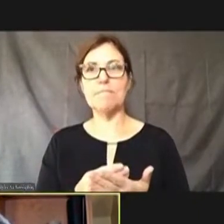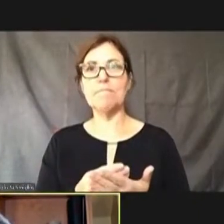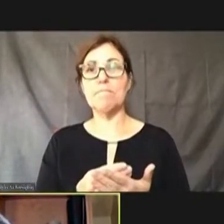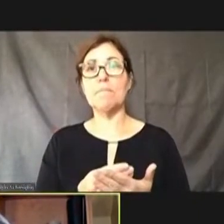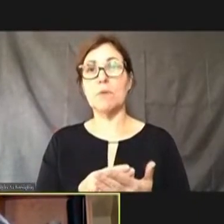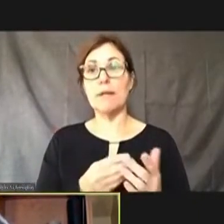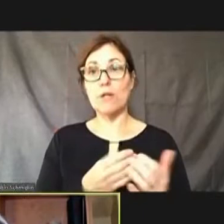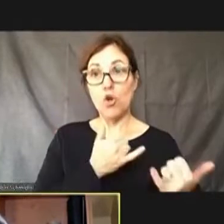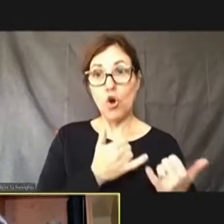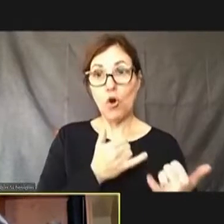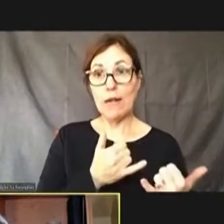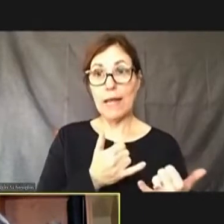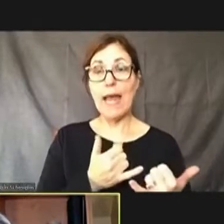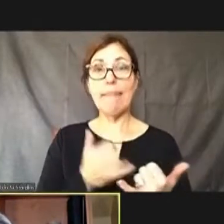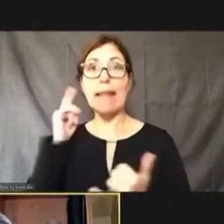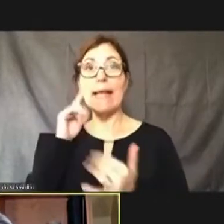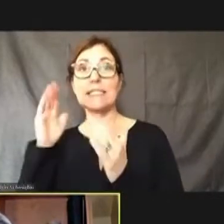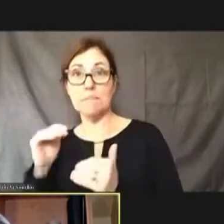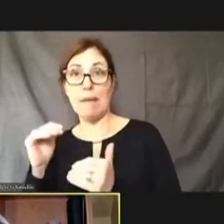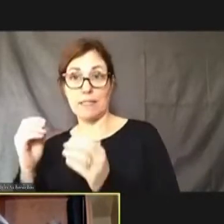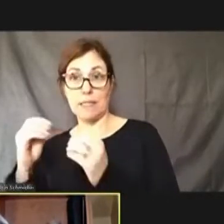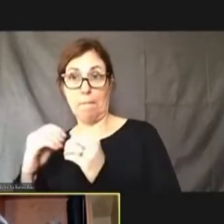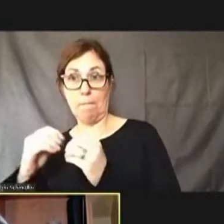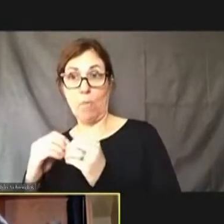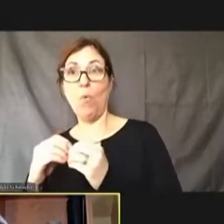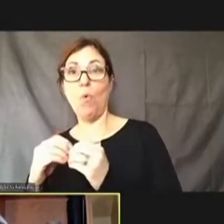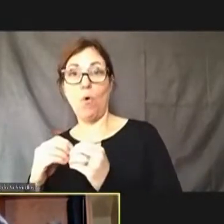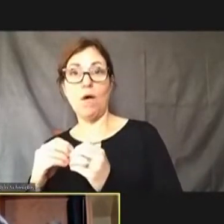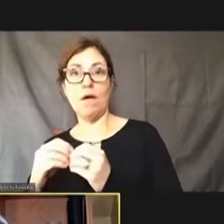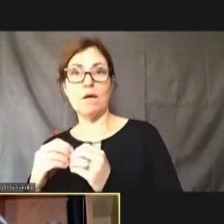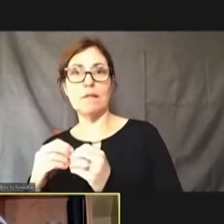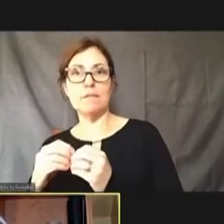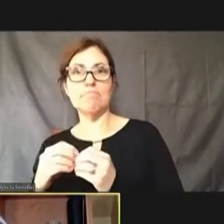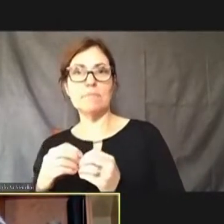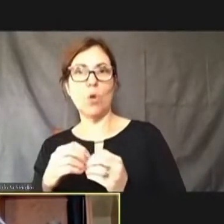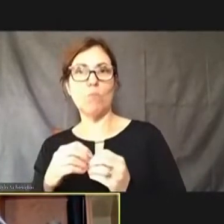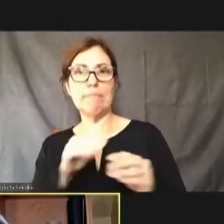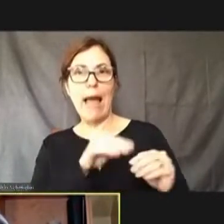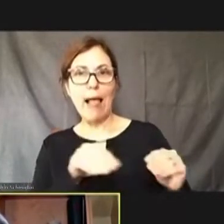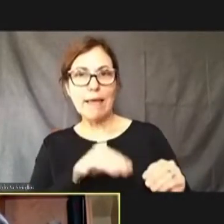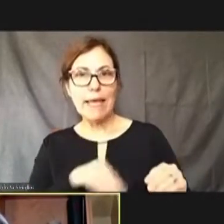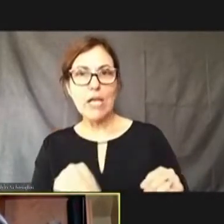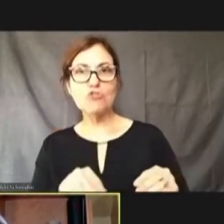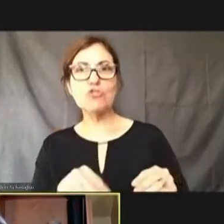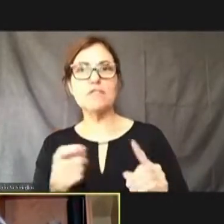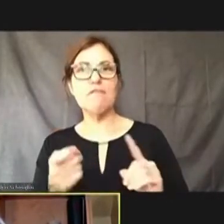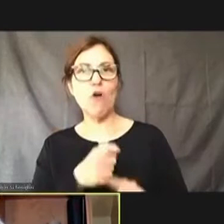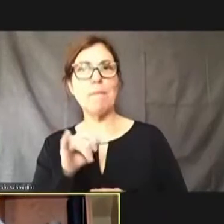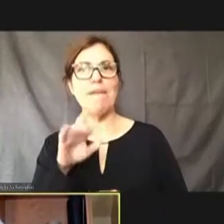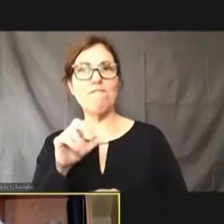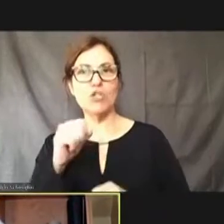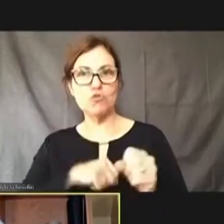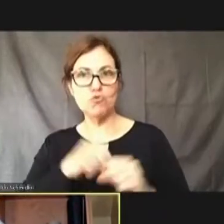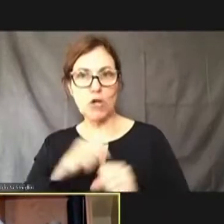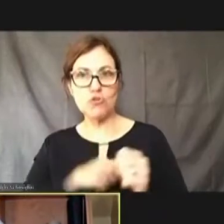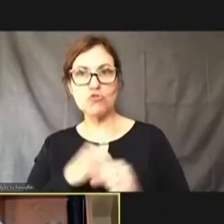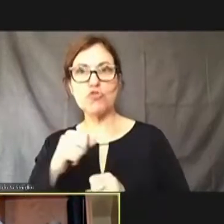as the allocations from the infrastructure bill become more apparent, as broken down utility by